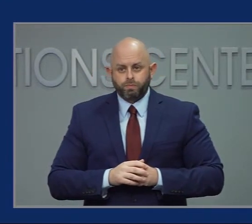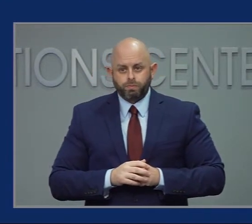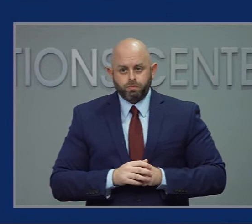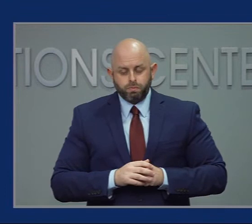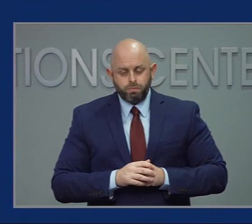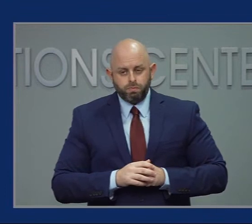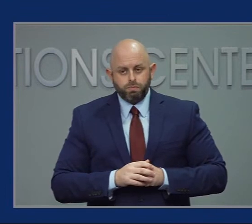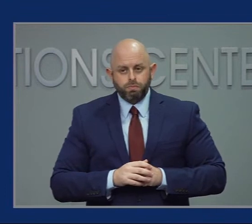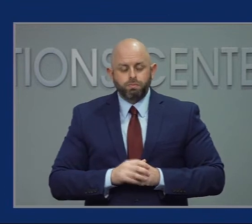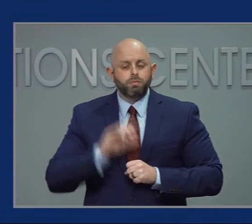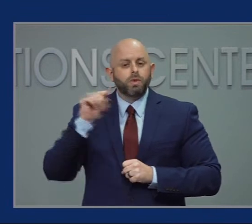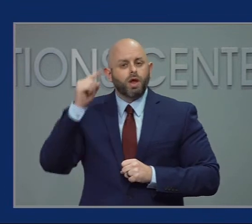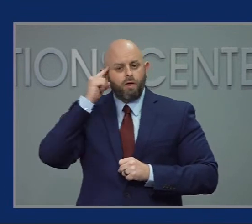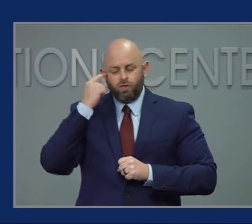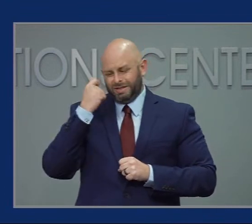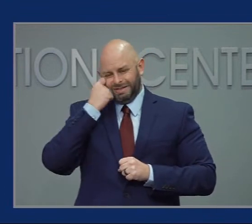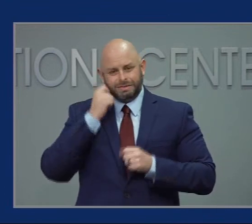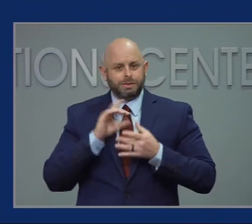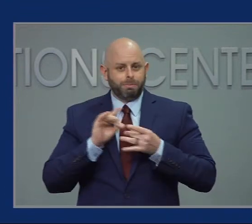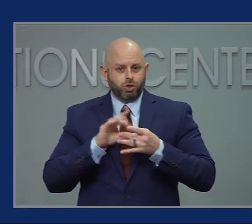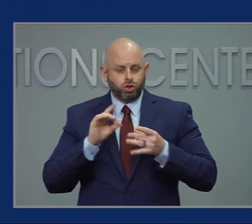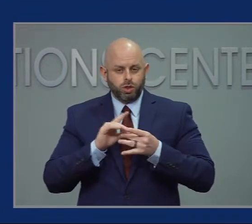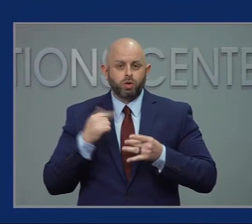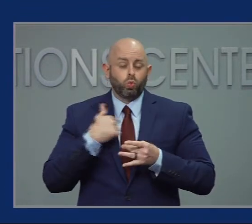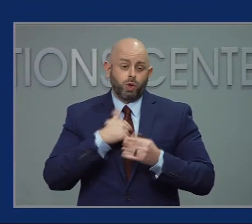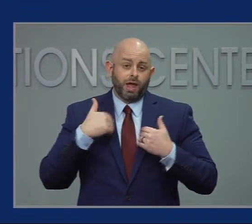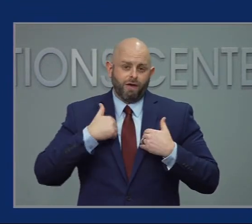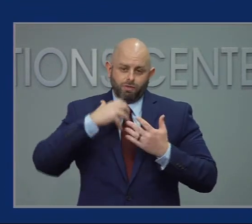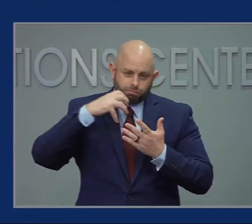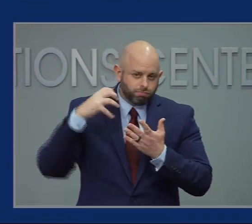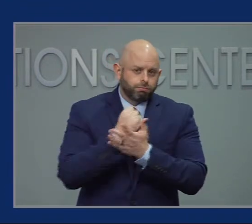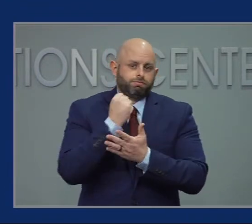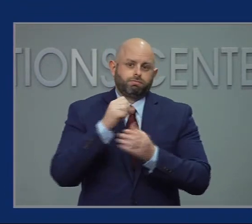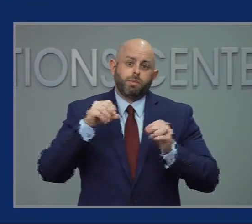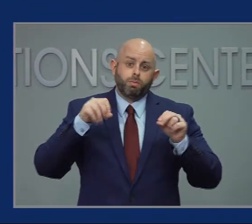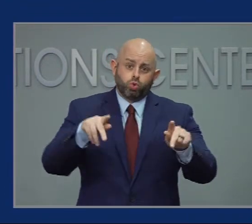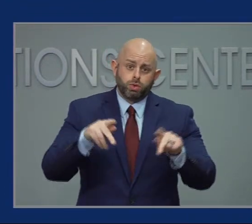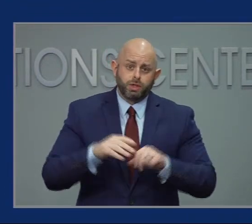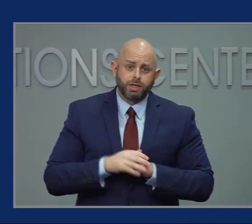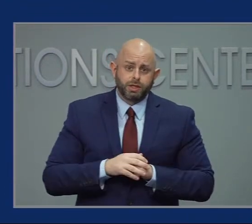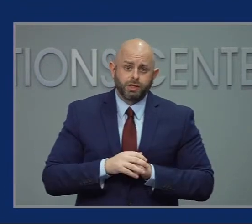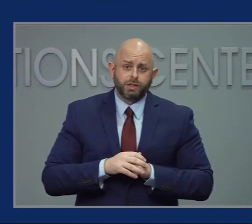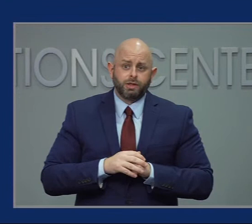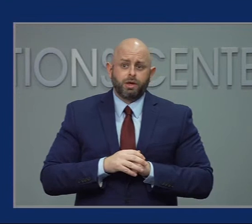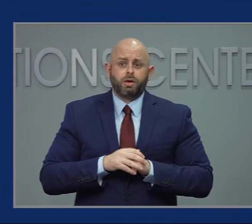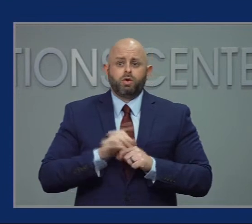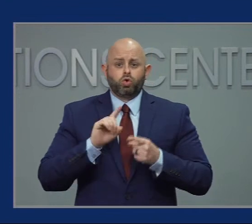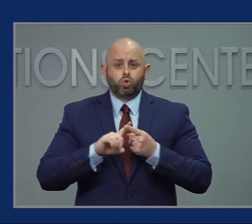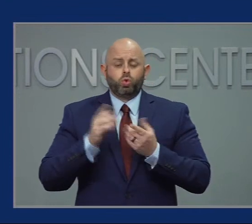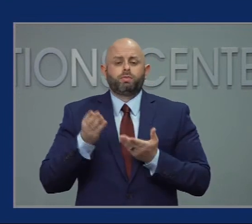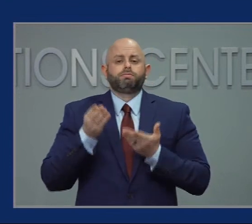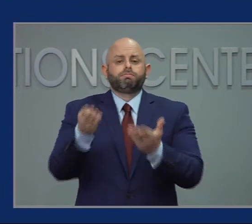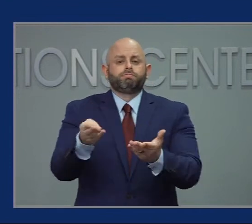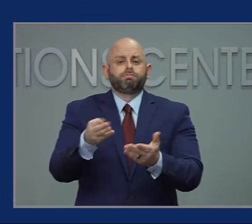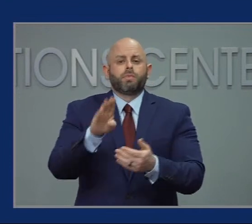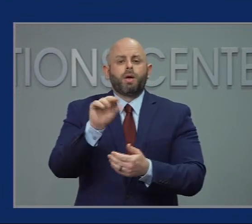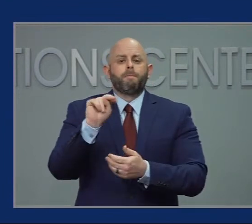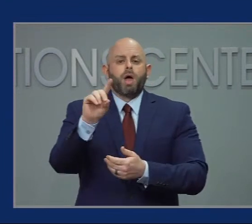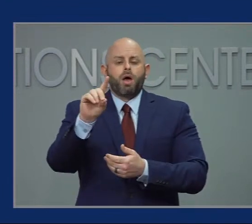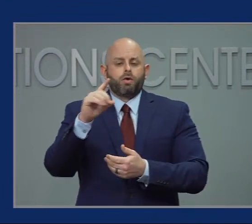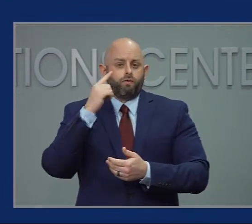The governor mentioned that we have an unprecedented opportunity to put a bond before the voters in